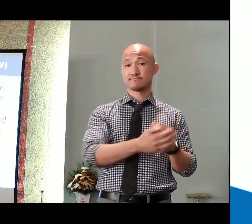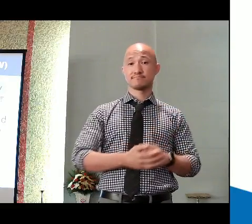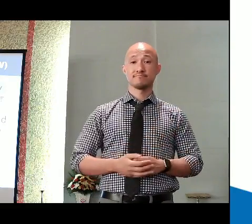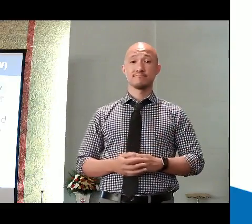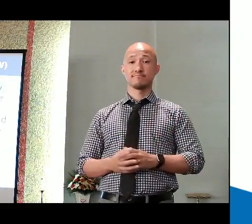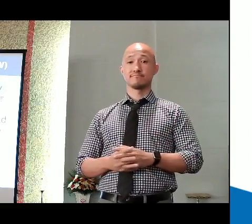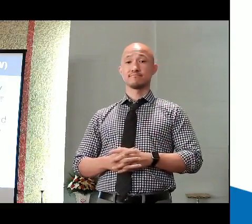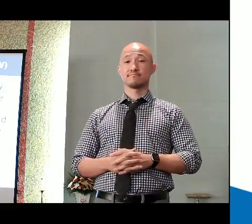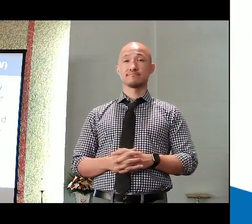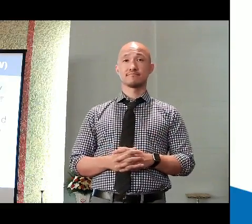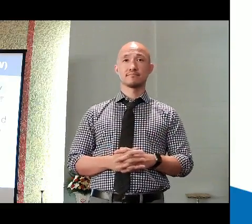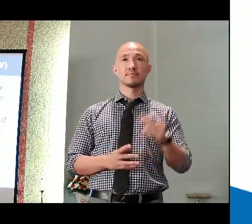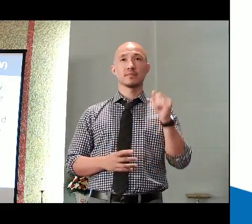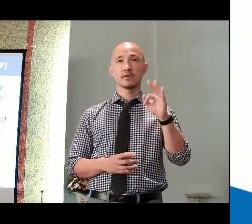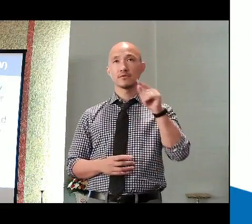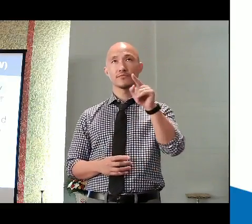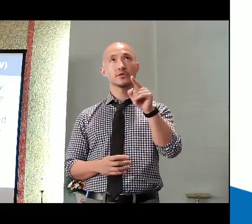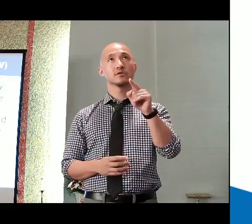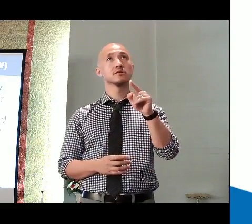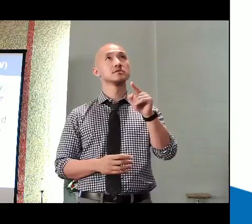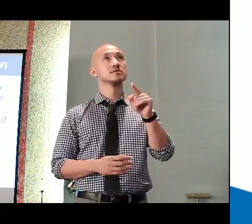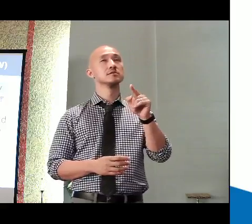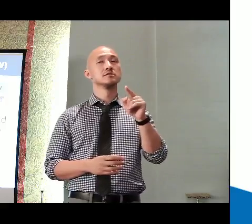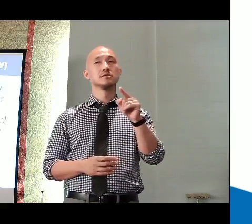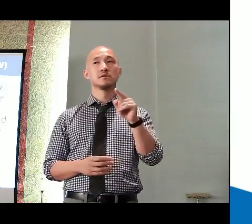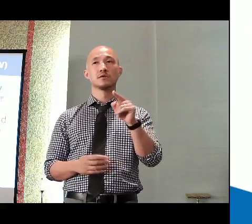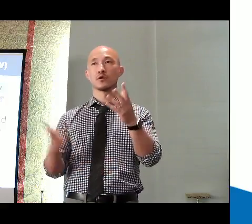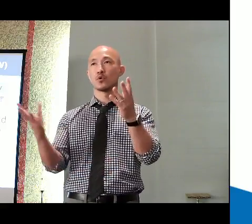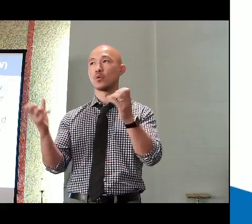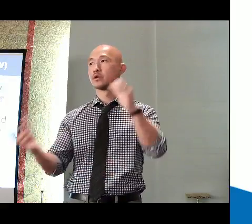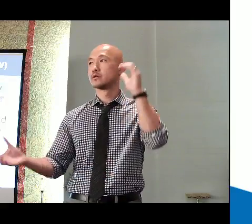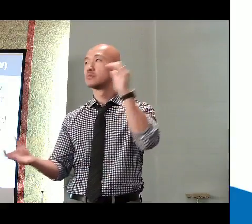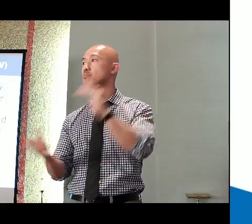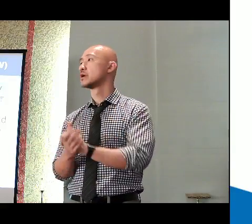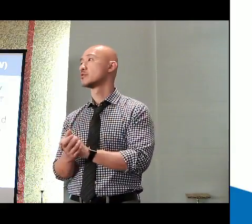See, because if you're pursuing a wife or a husband,